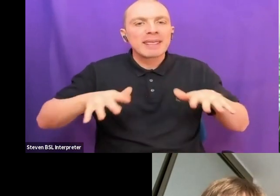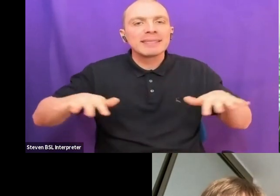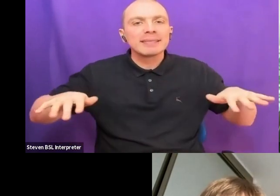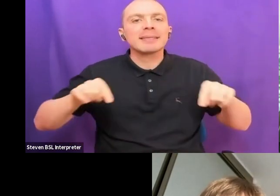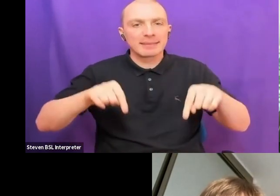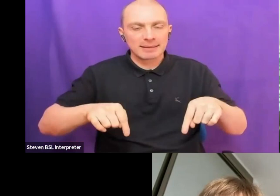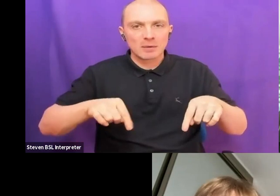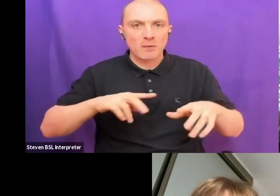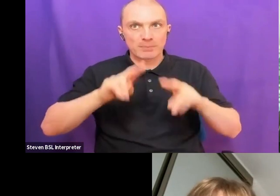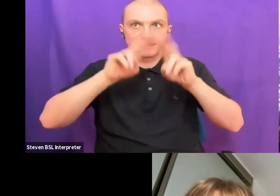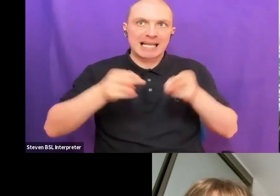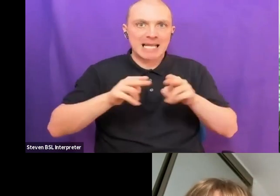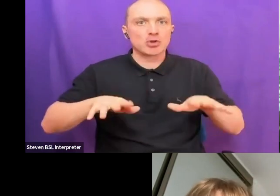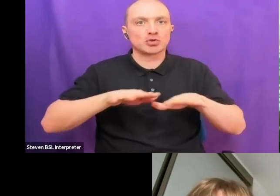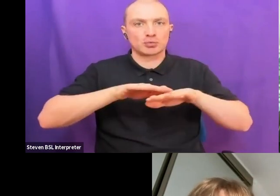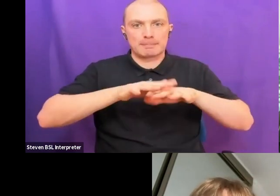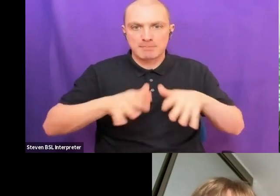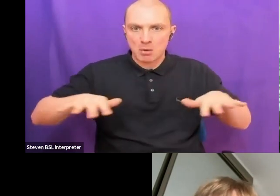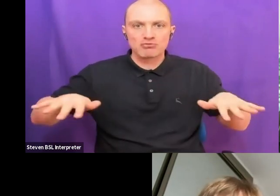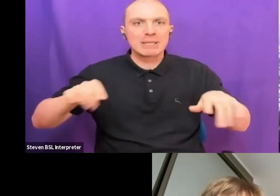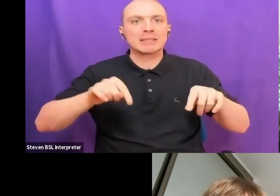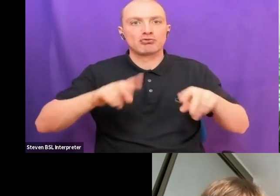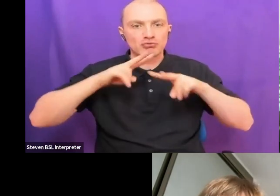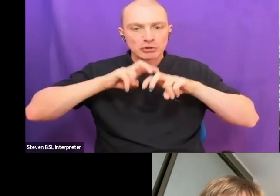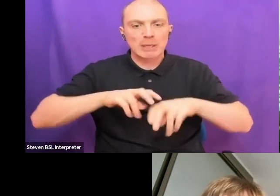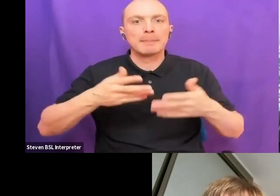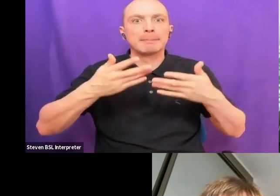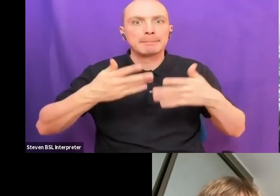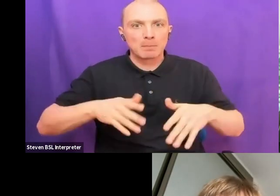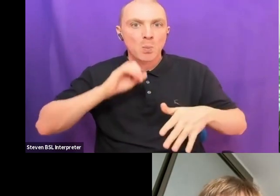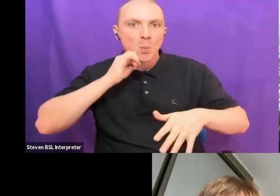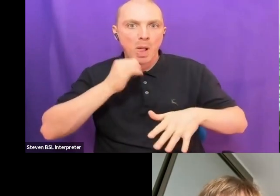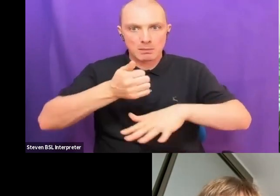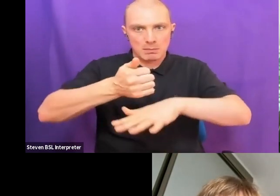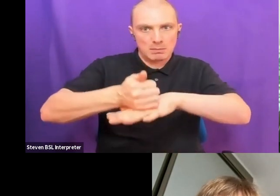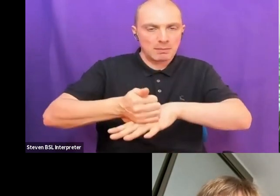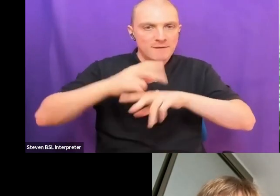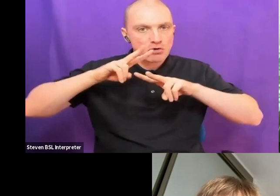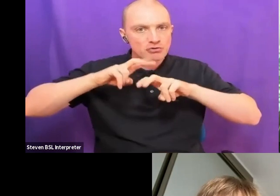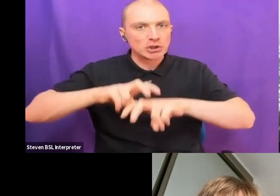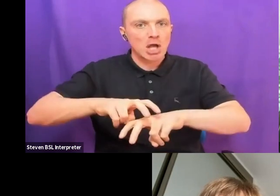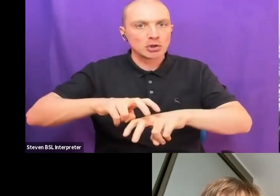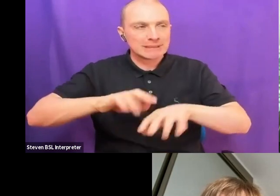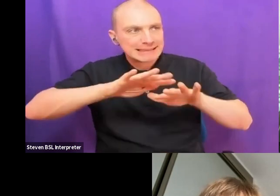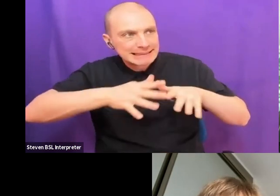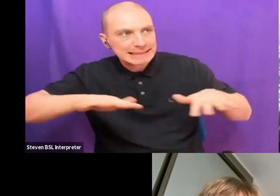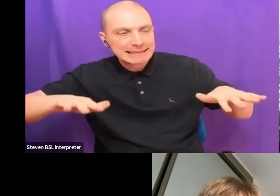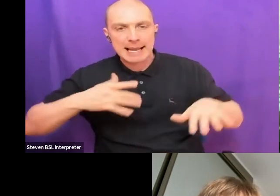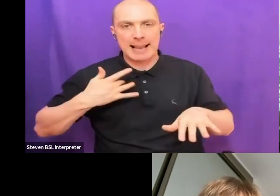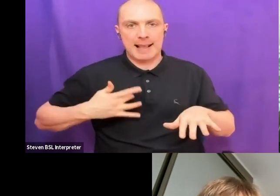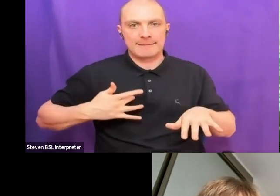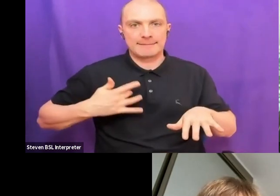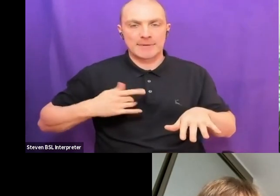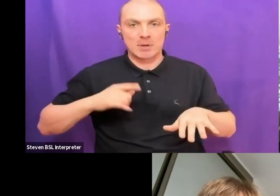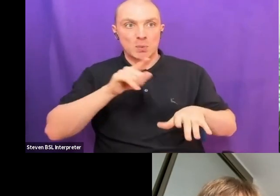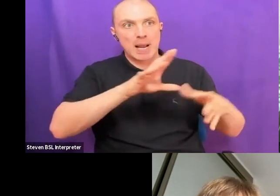international marine sort of research that's going to be on site. And again, you can see how that links back into education, how that links